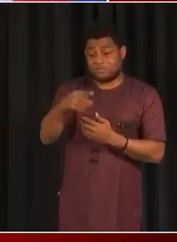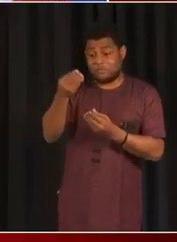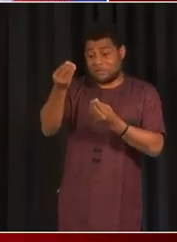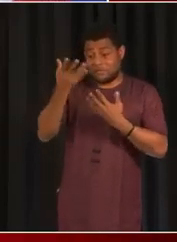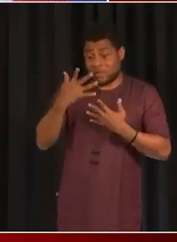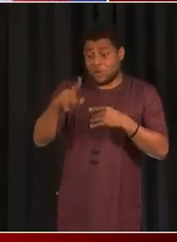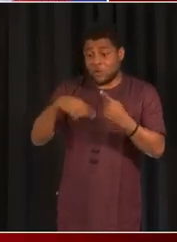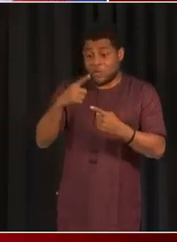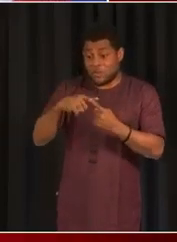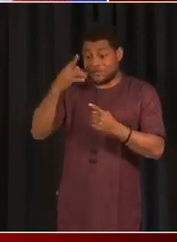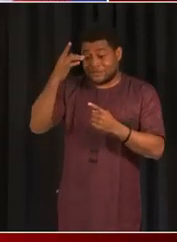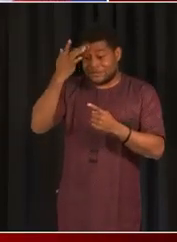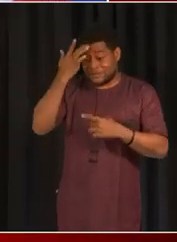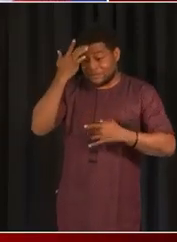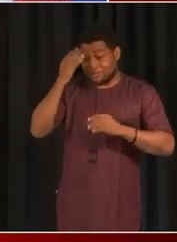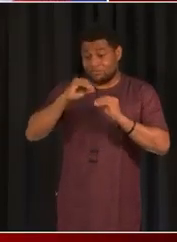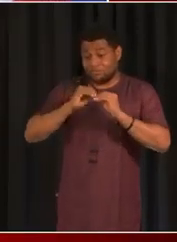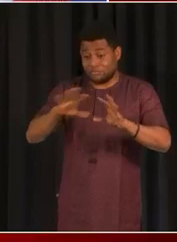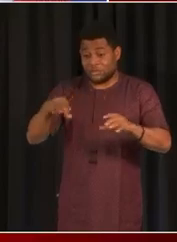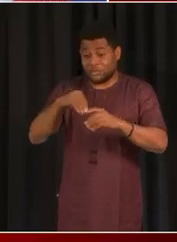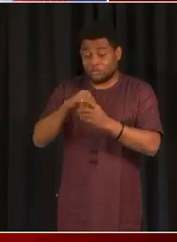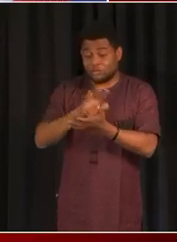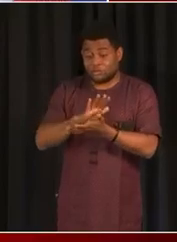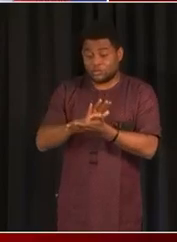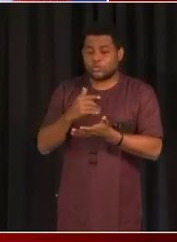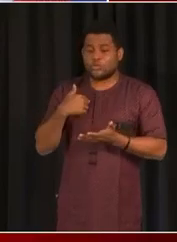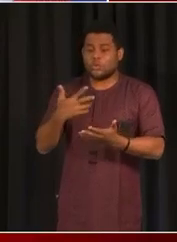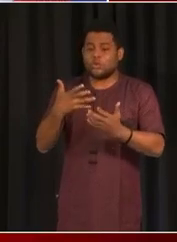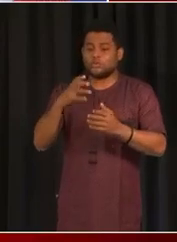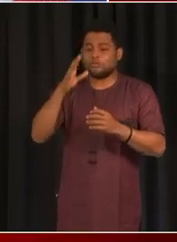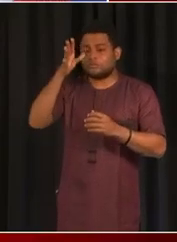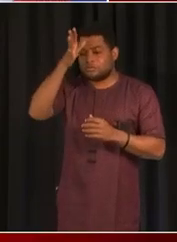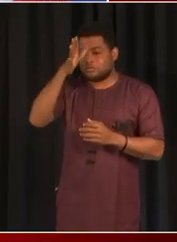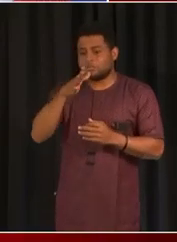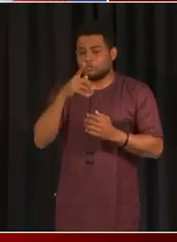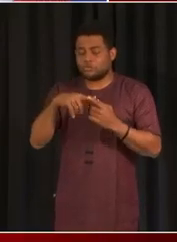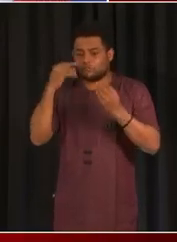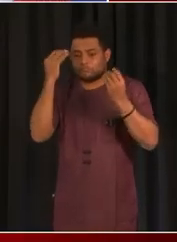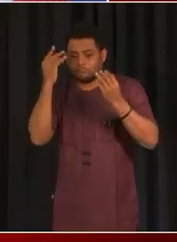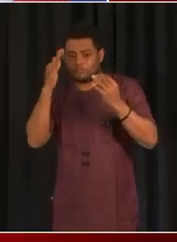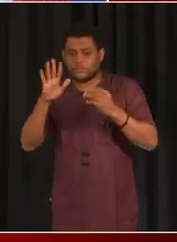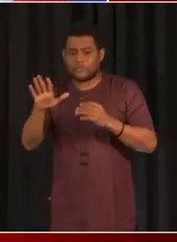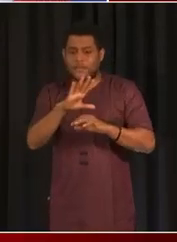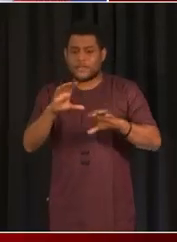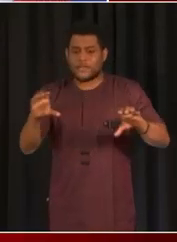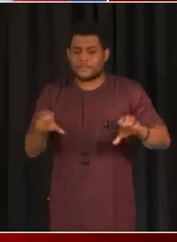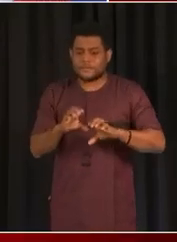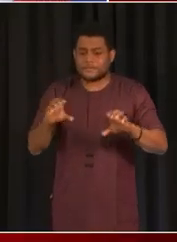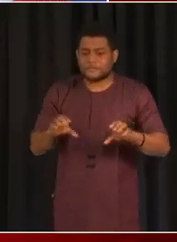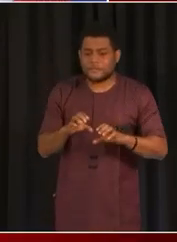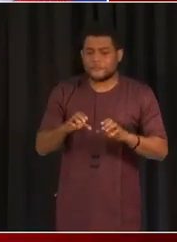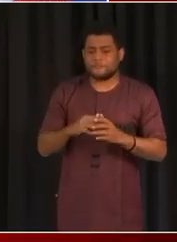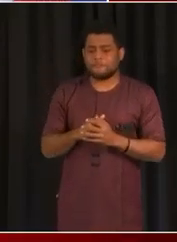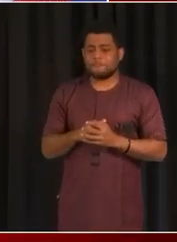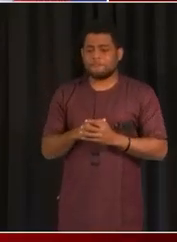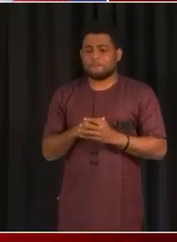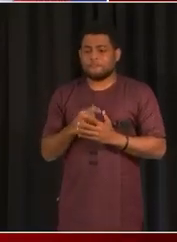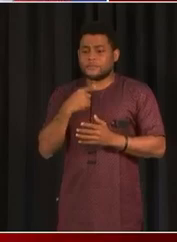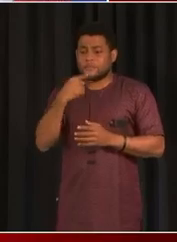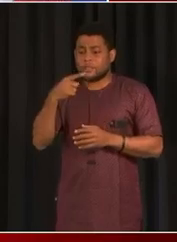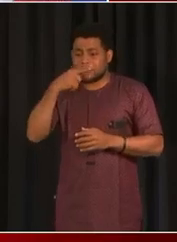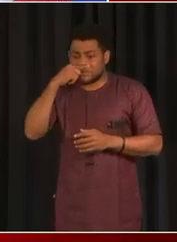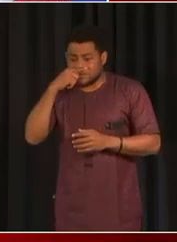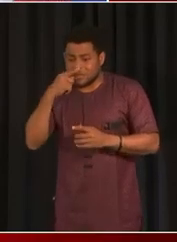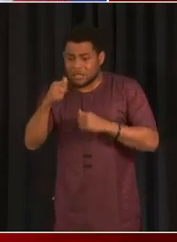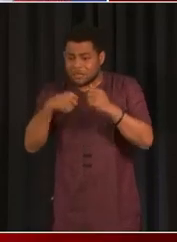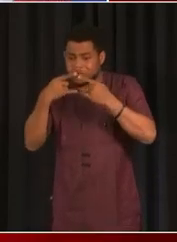infection. We want parents to think about their activities, to remind their kids about masking, and do